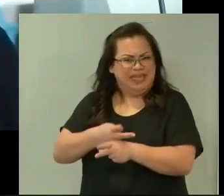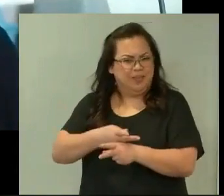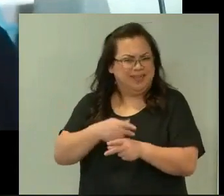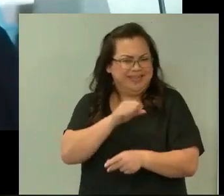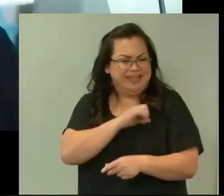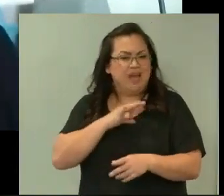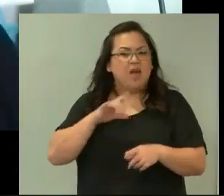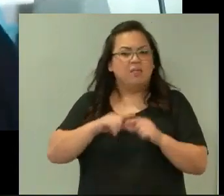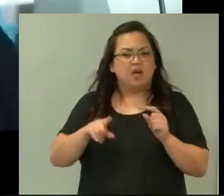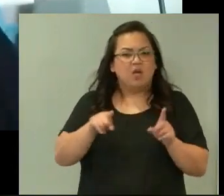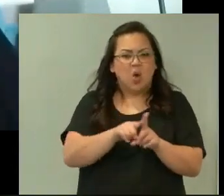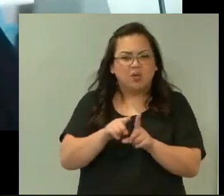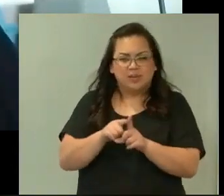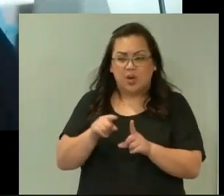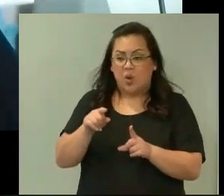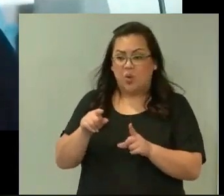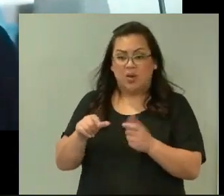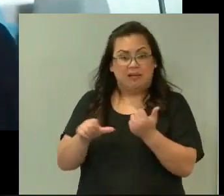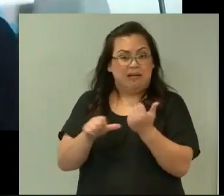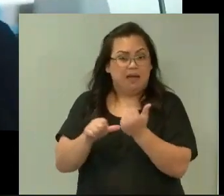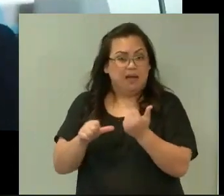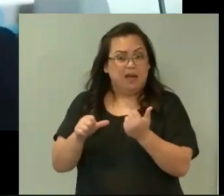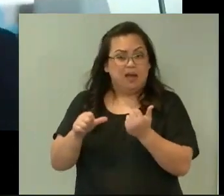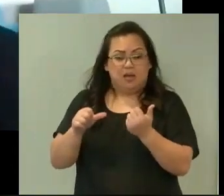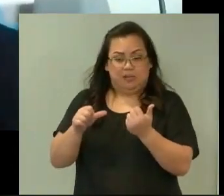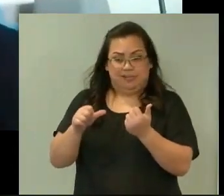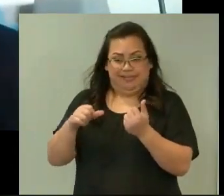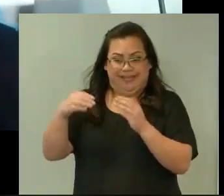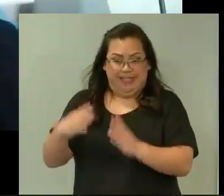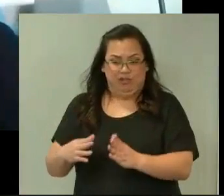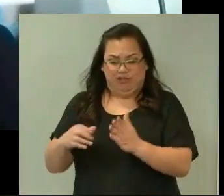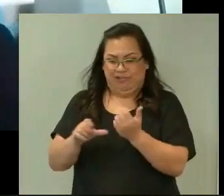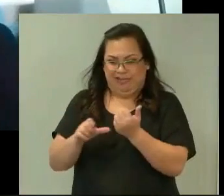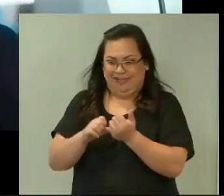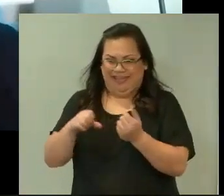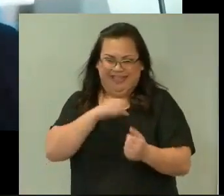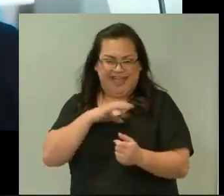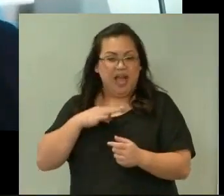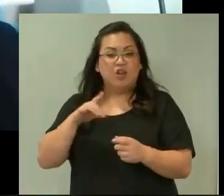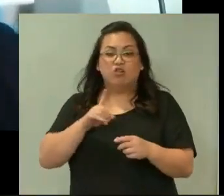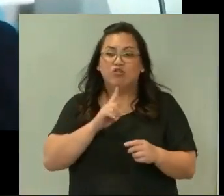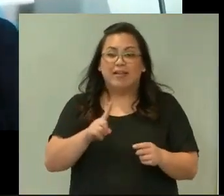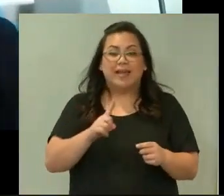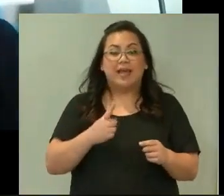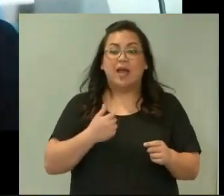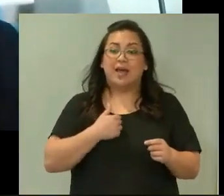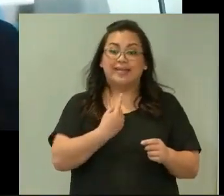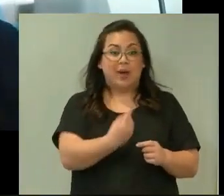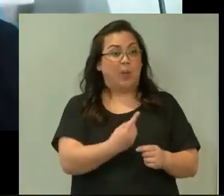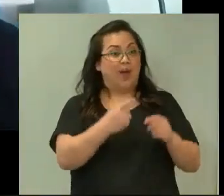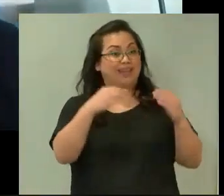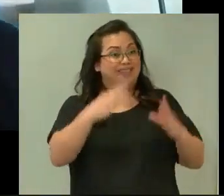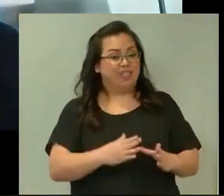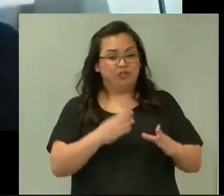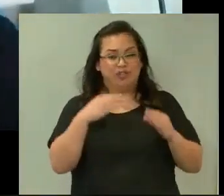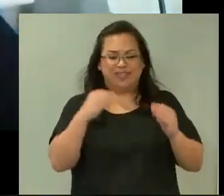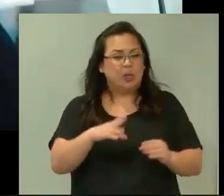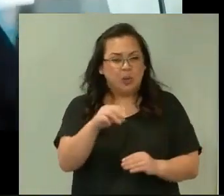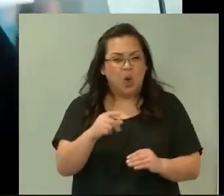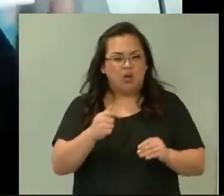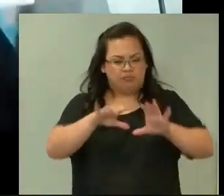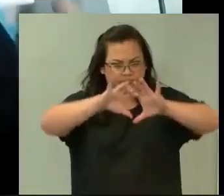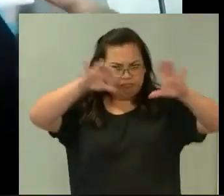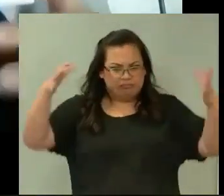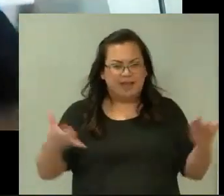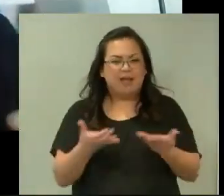support professionals. It takes a village to educate a child. It really does take a village. And right now we should be looking at how